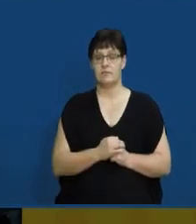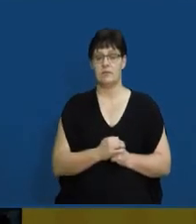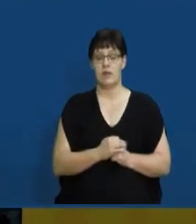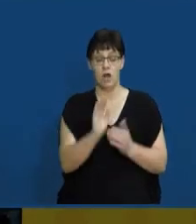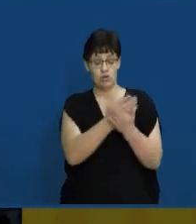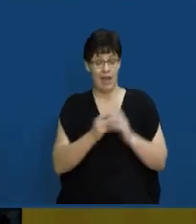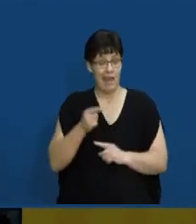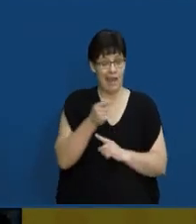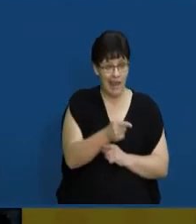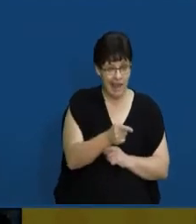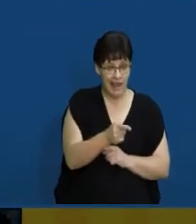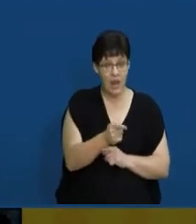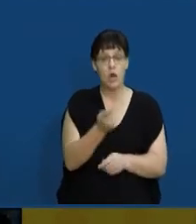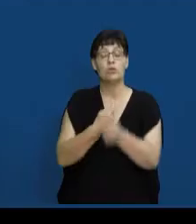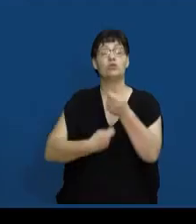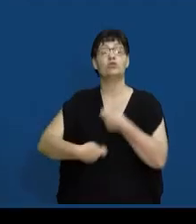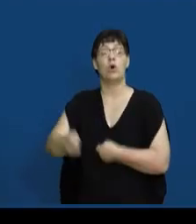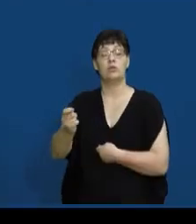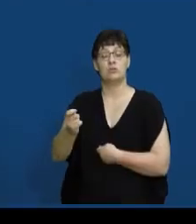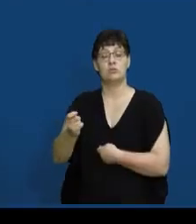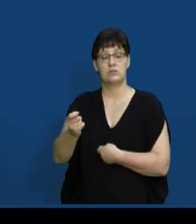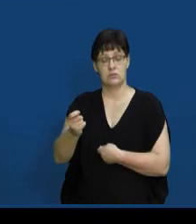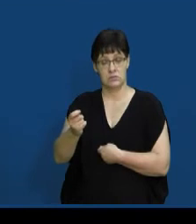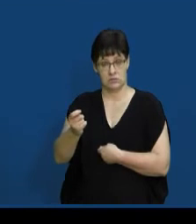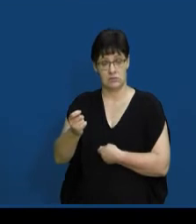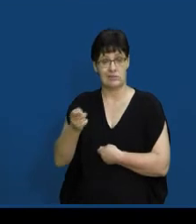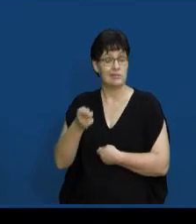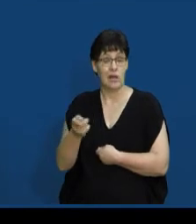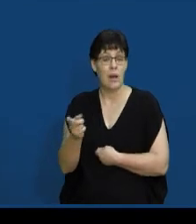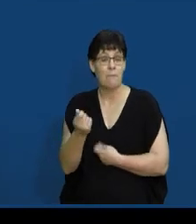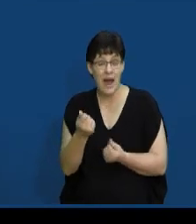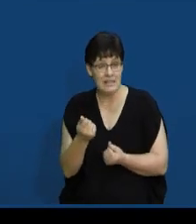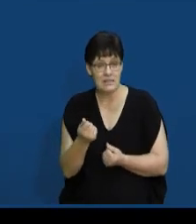shares were sold at, we sold these shares at